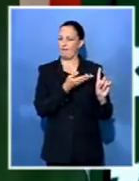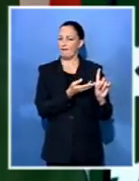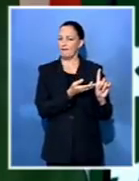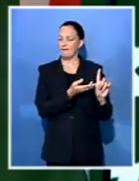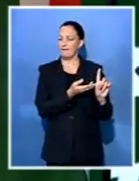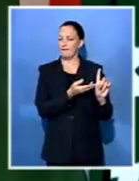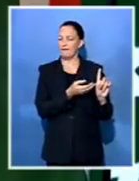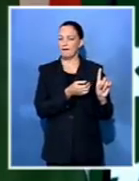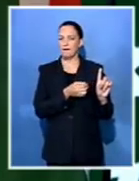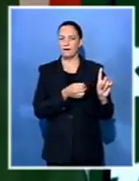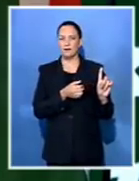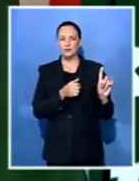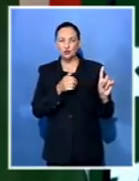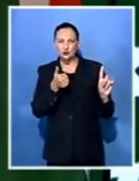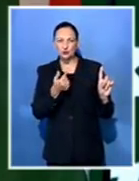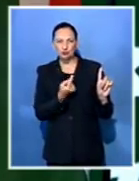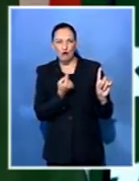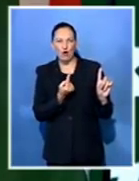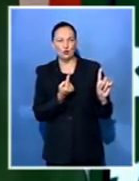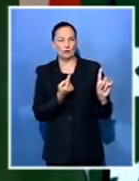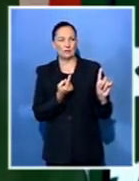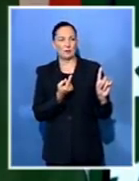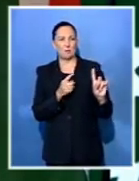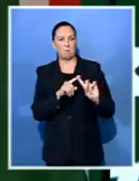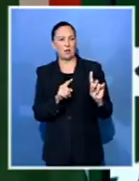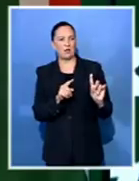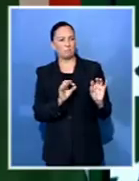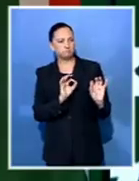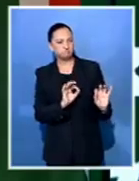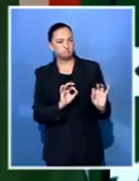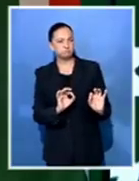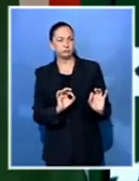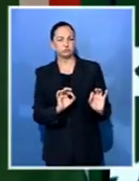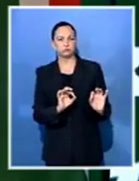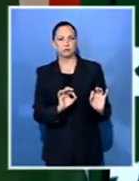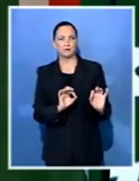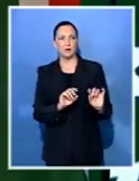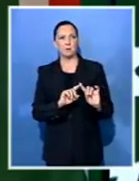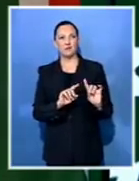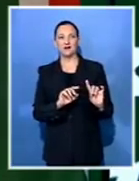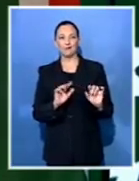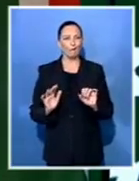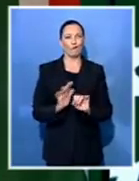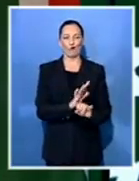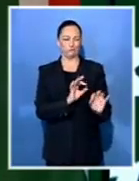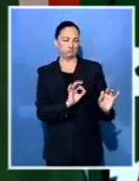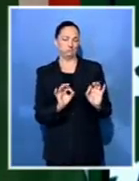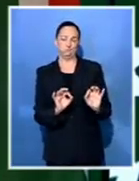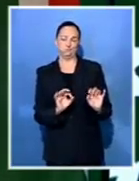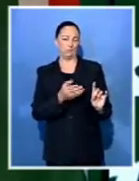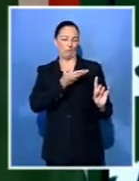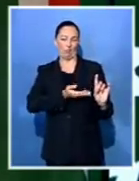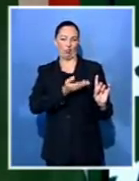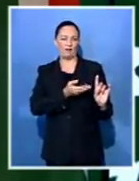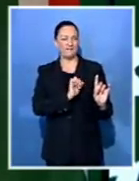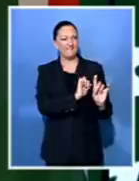noble not in the sense of nobility, but noble in the sense of nobleness,